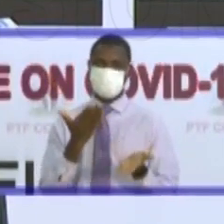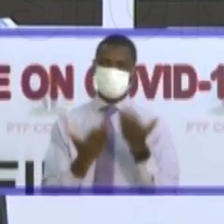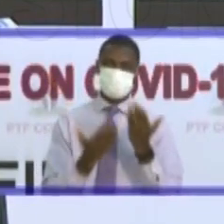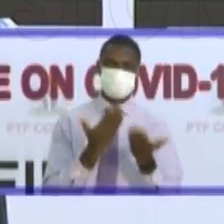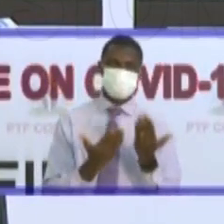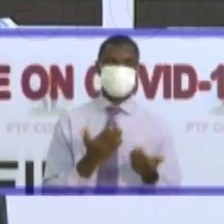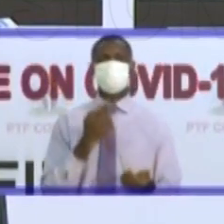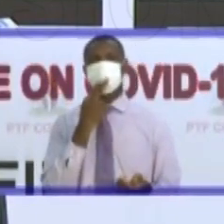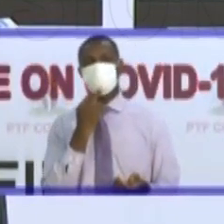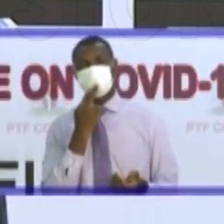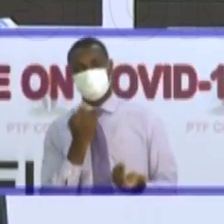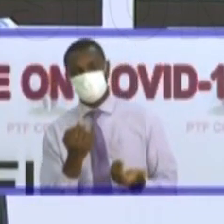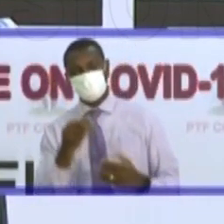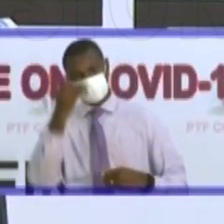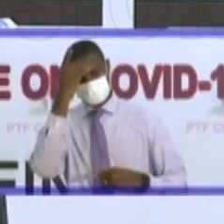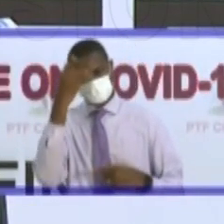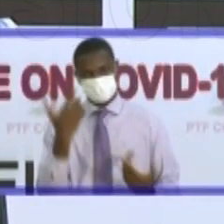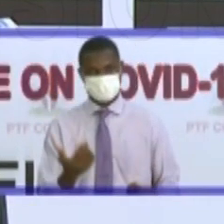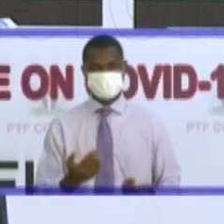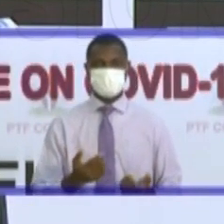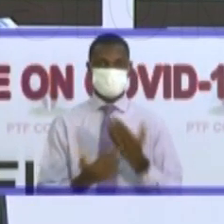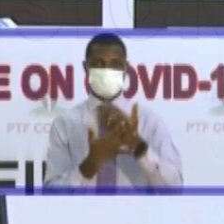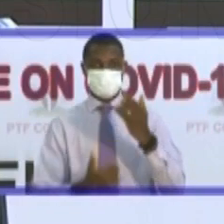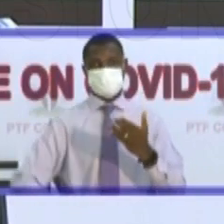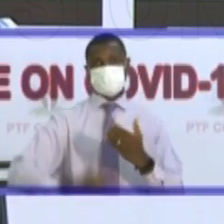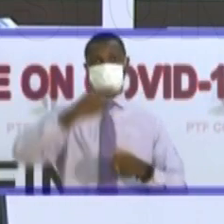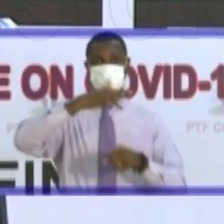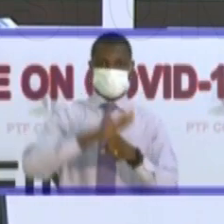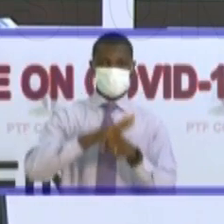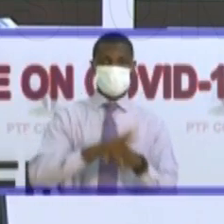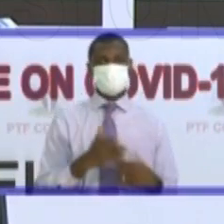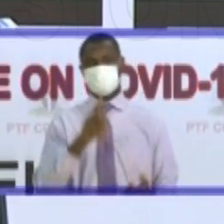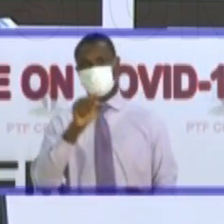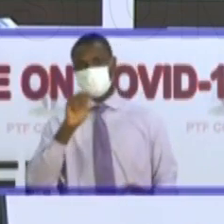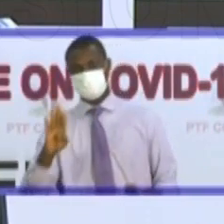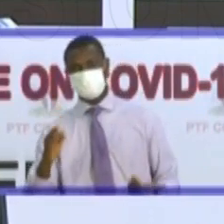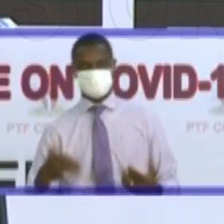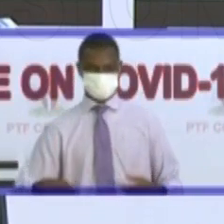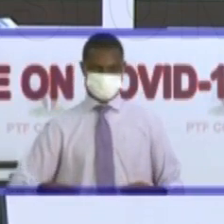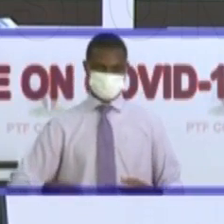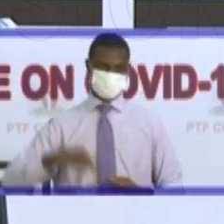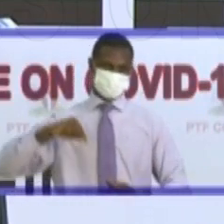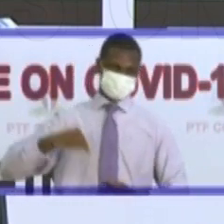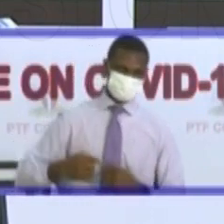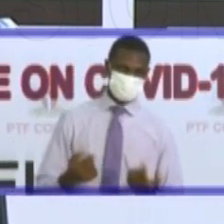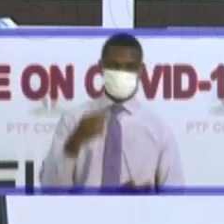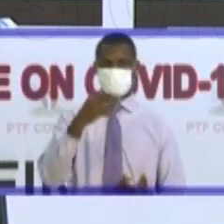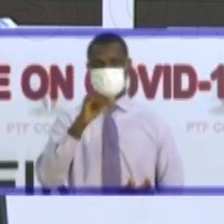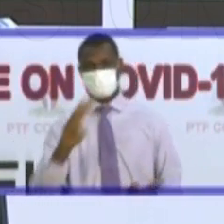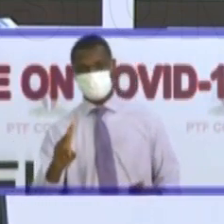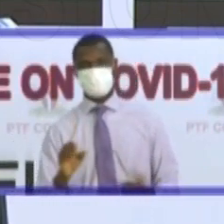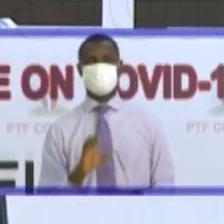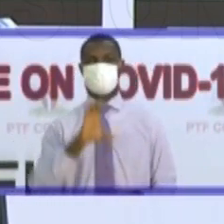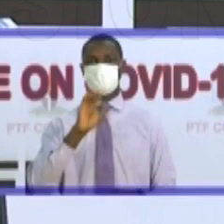diabetes, hypertension, kidney disease, TB, HIV, cancer,